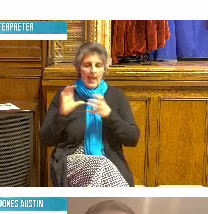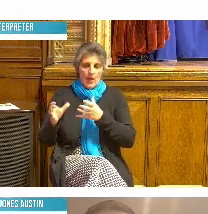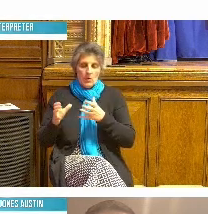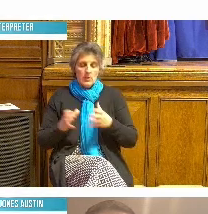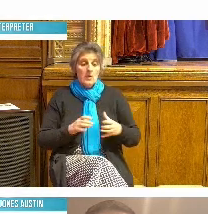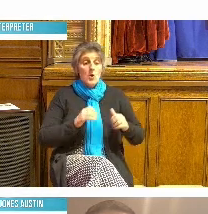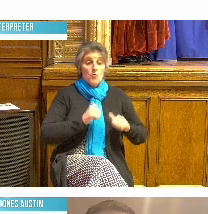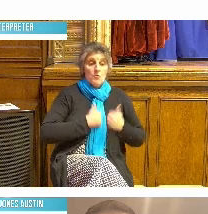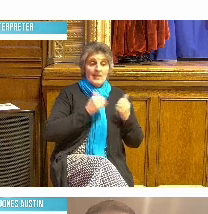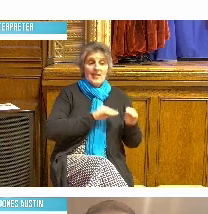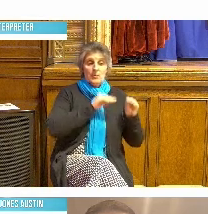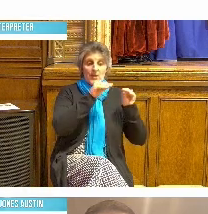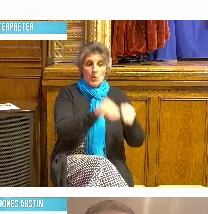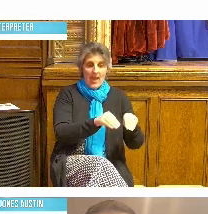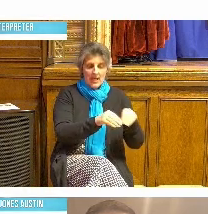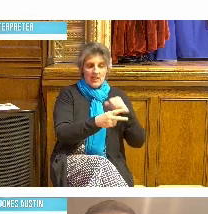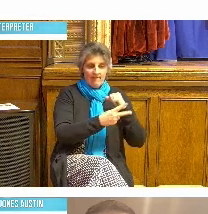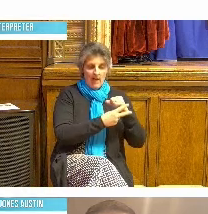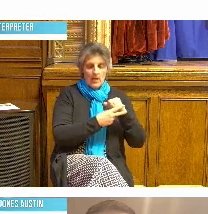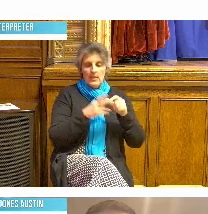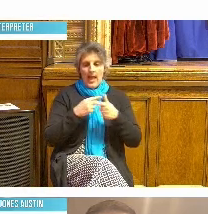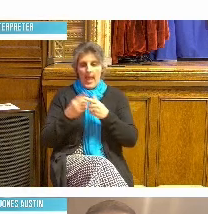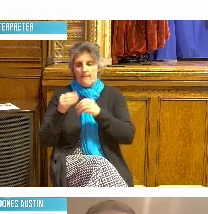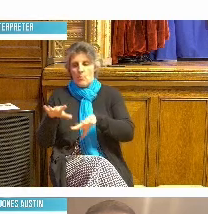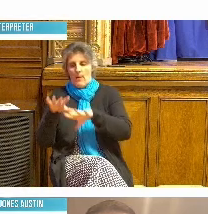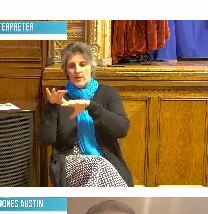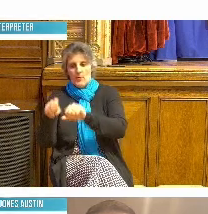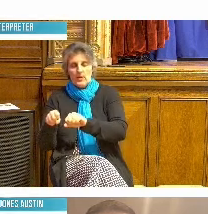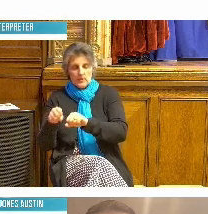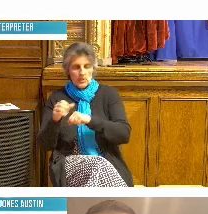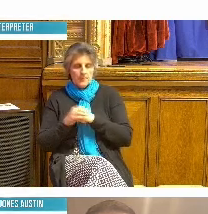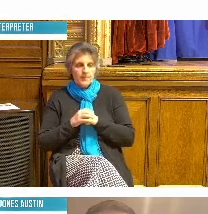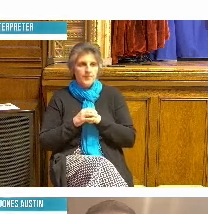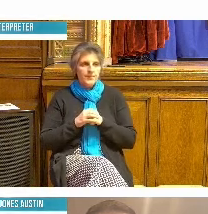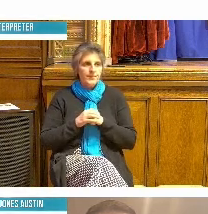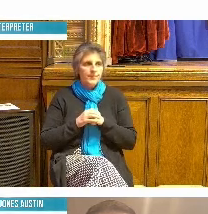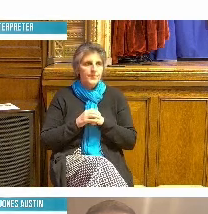residential relocation files and property acquisition records.